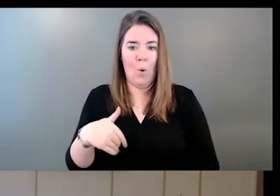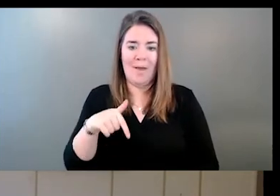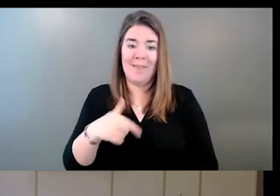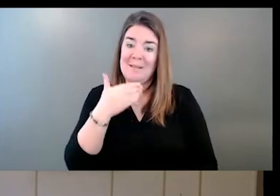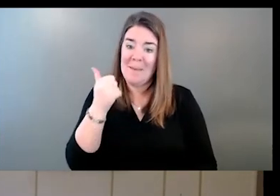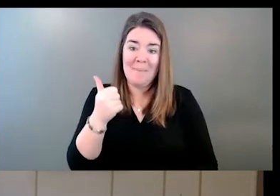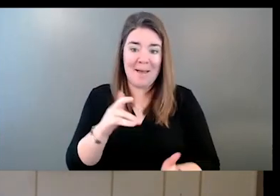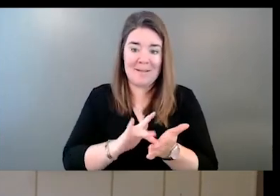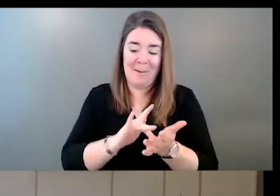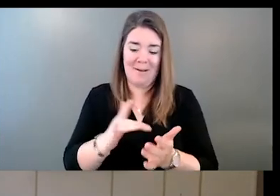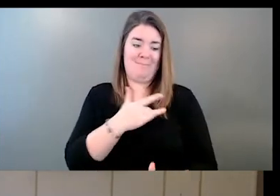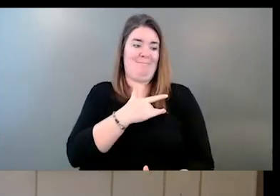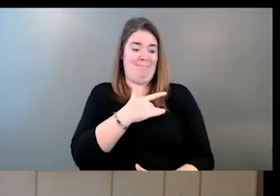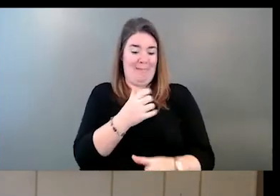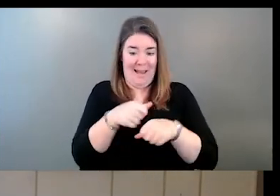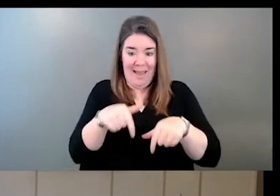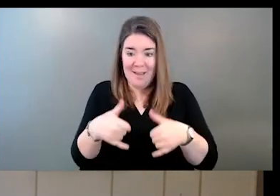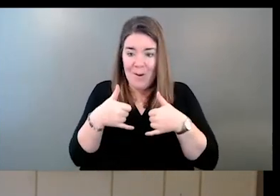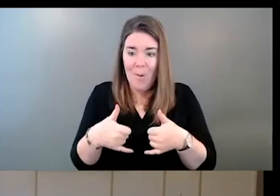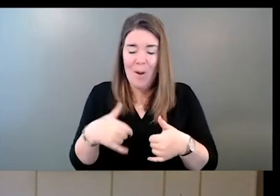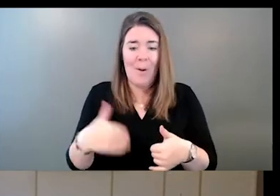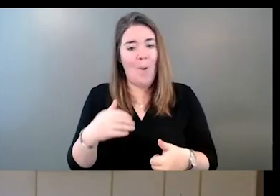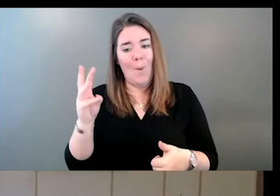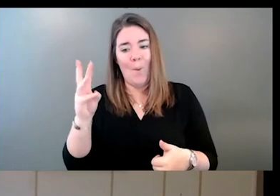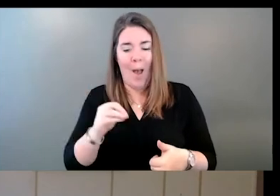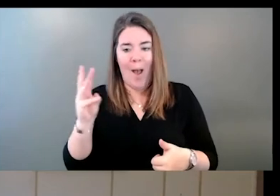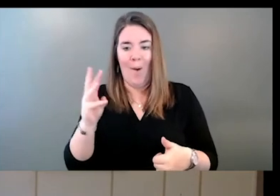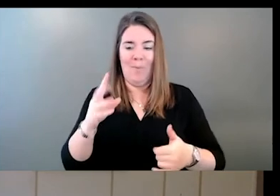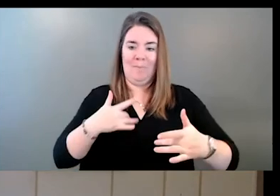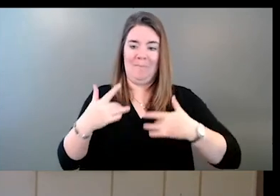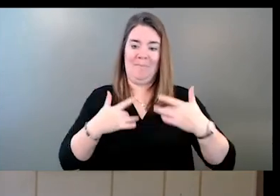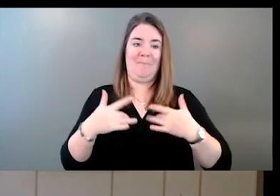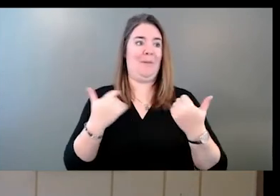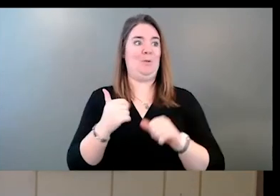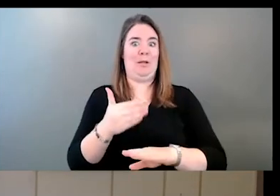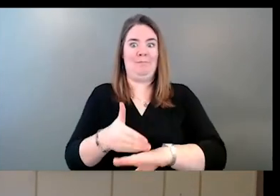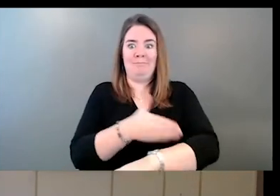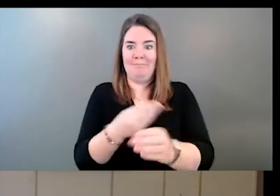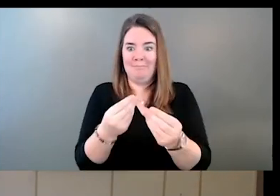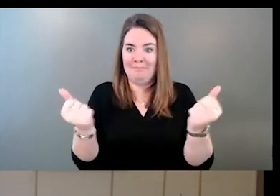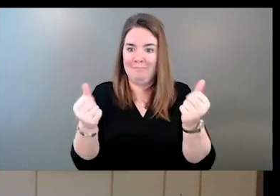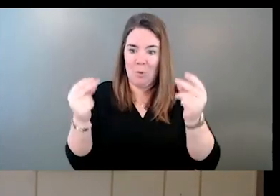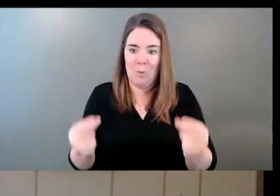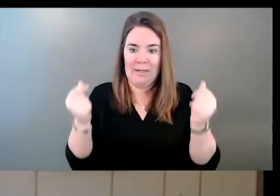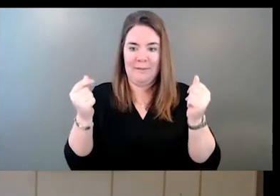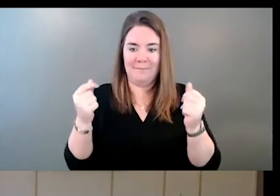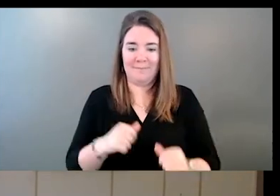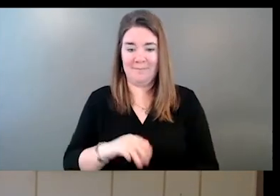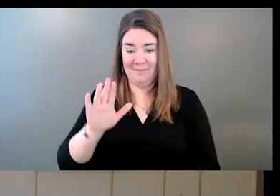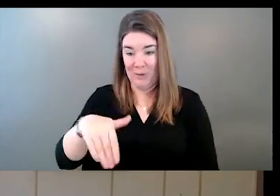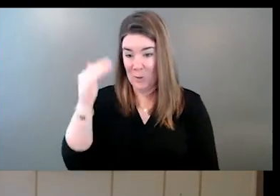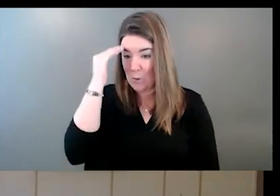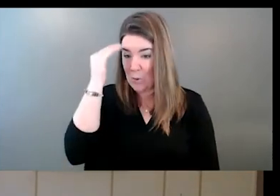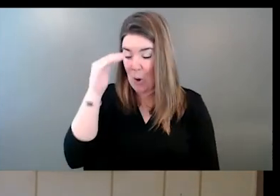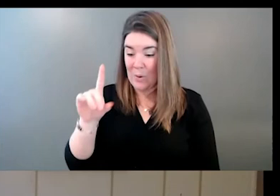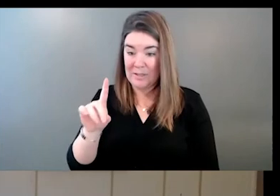medicine receiving this award to get me on the track to health very quickly. You know, the Domestic Violence created